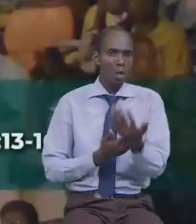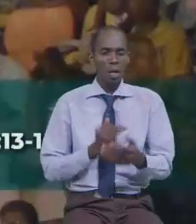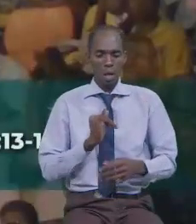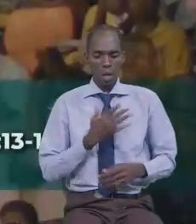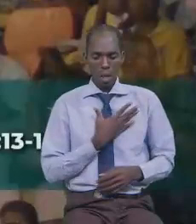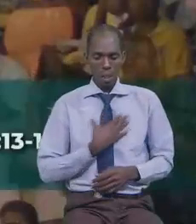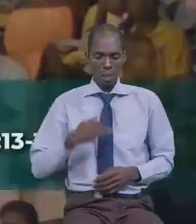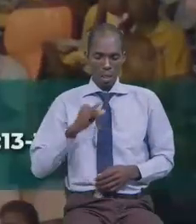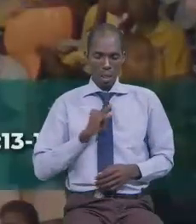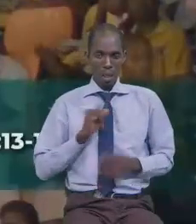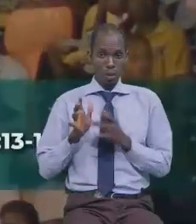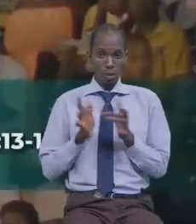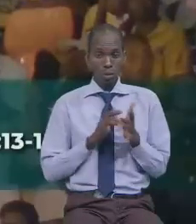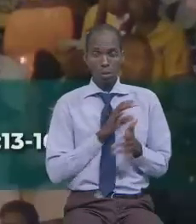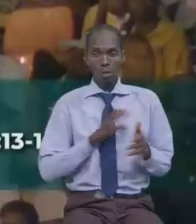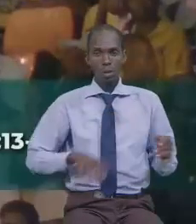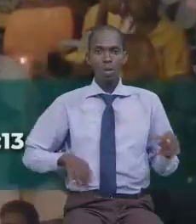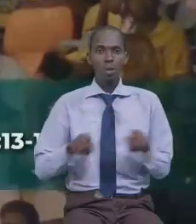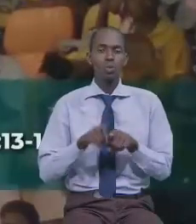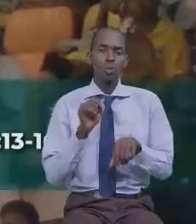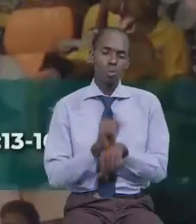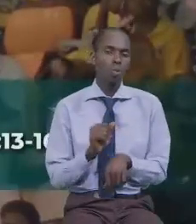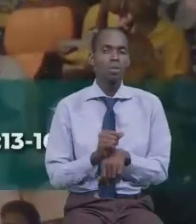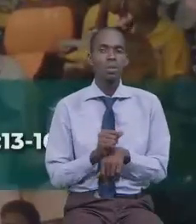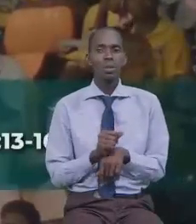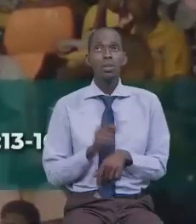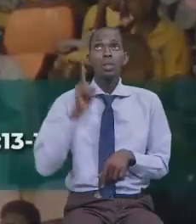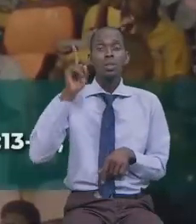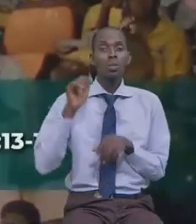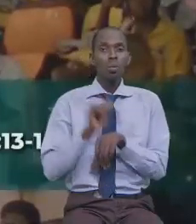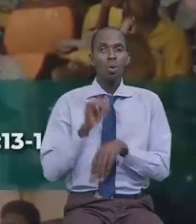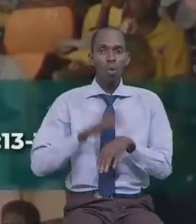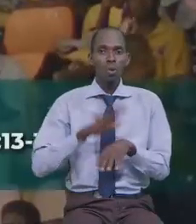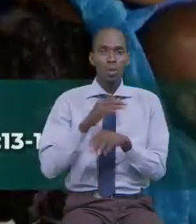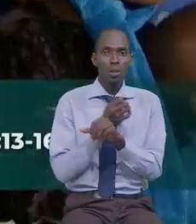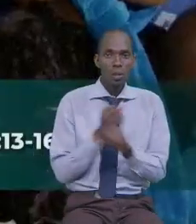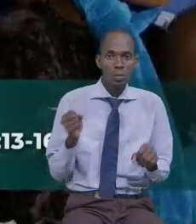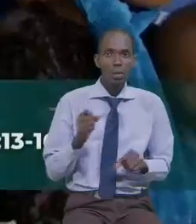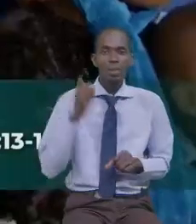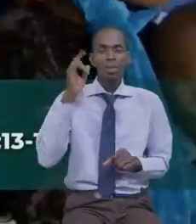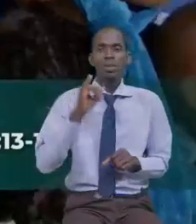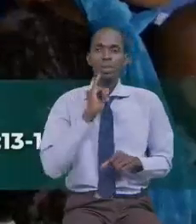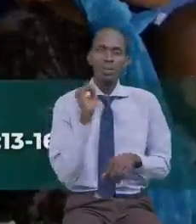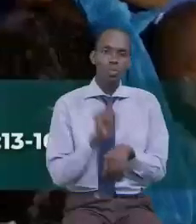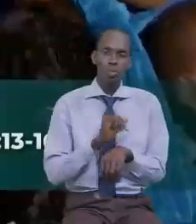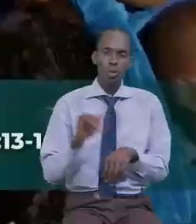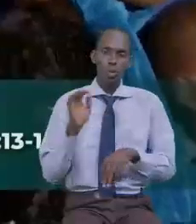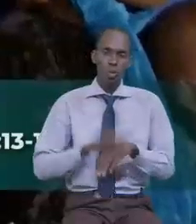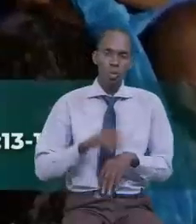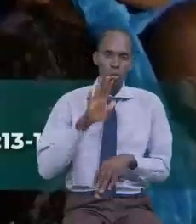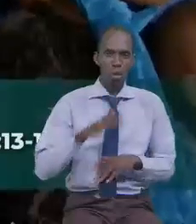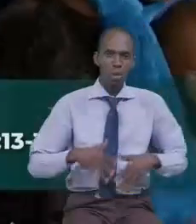I work. He worked on your salvation, and now you got saved. He's working, and you're being steadfast and stable